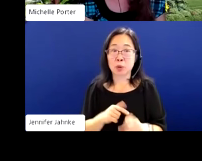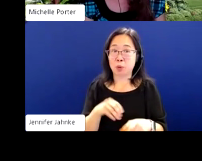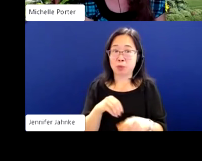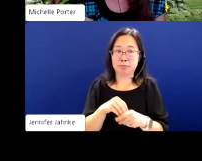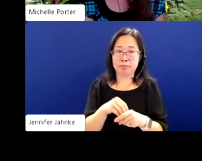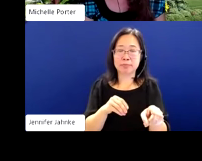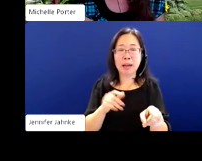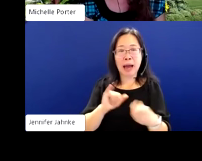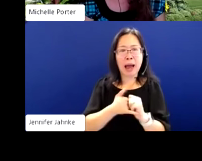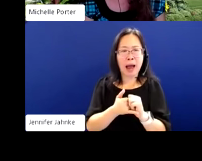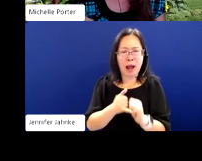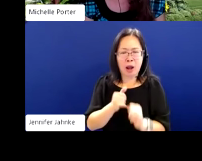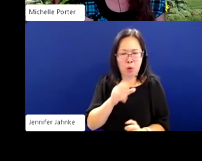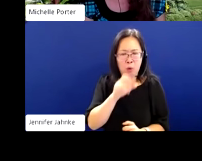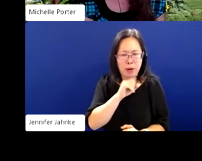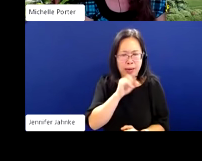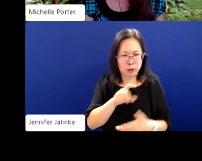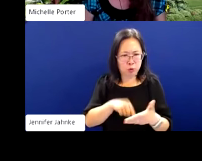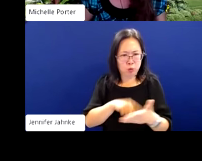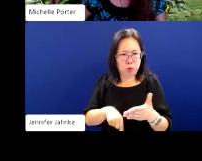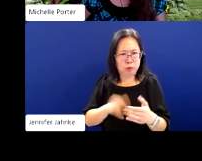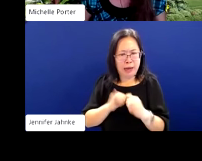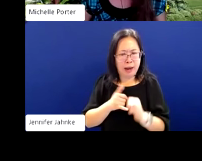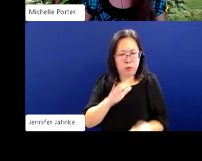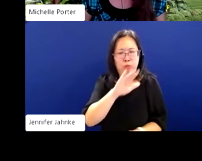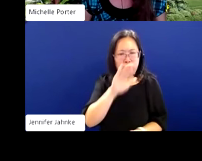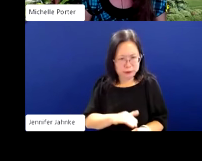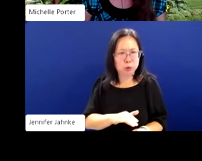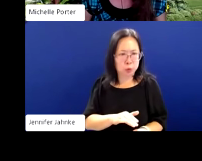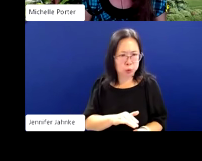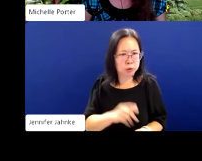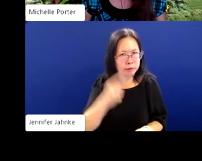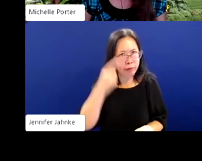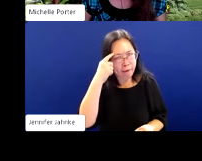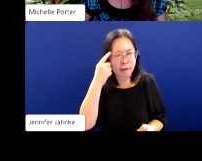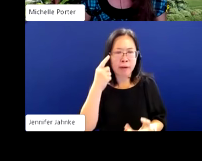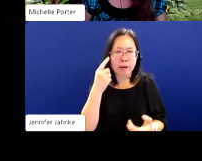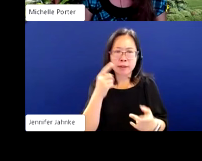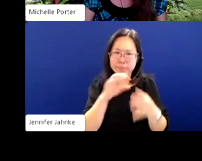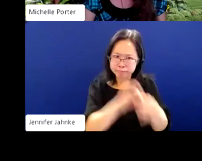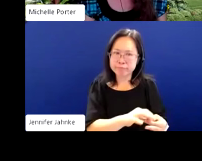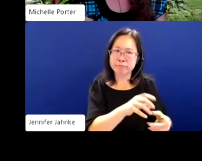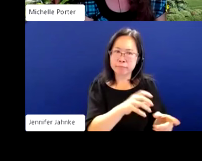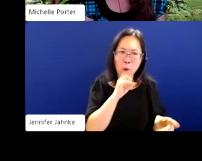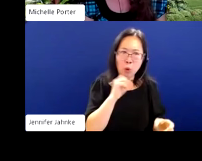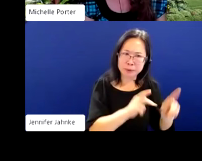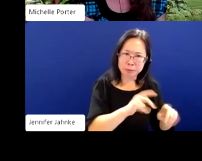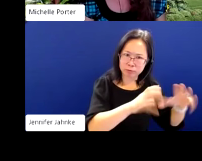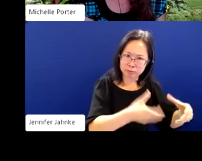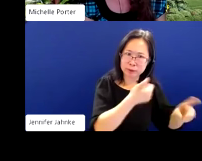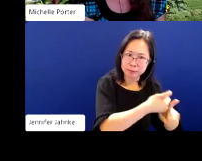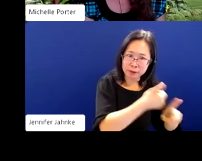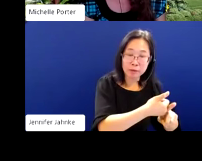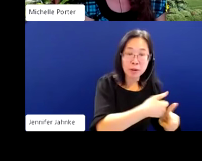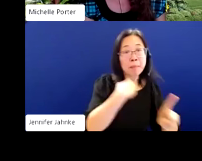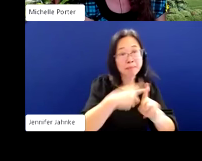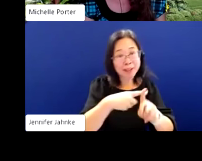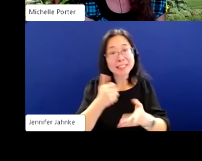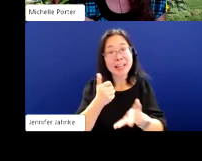ageism, specifically within older individuals themselves, and really to help people